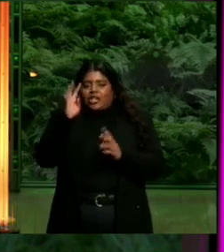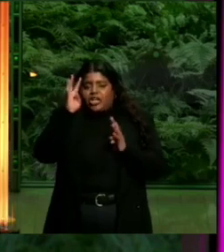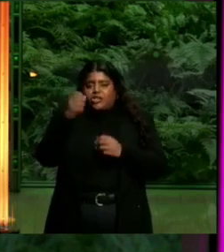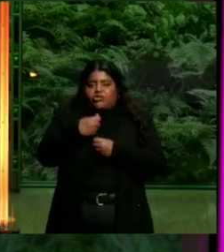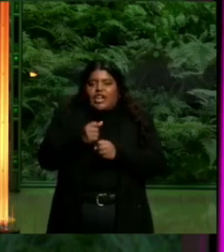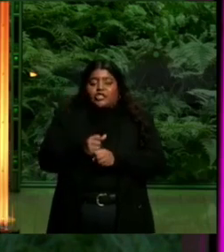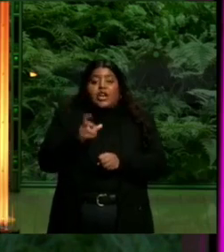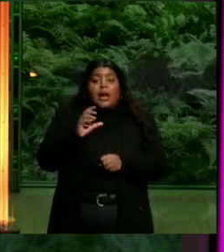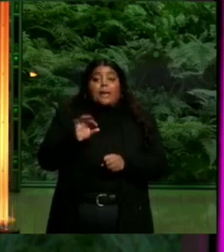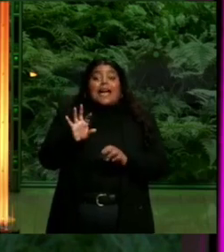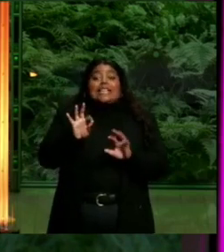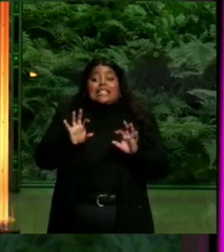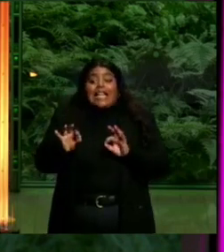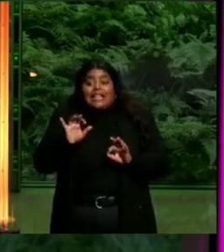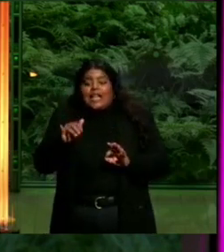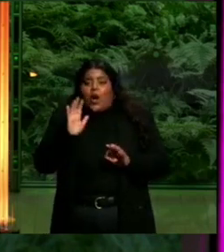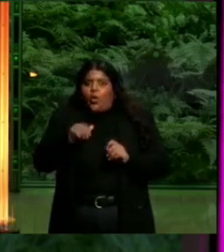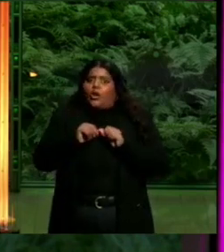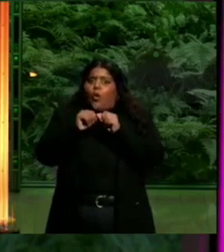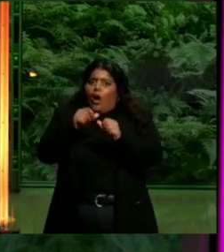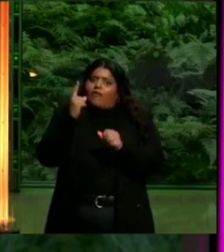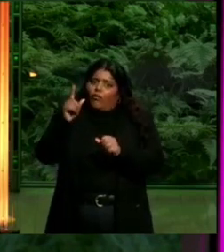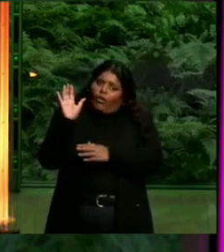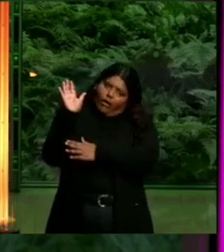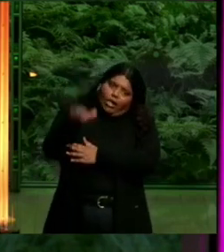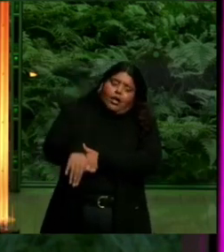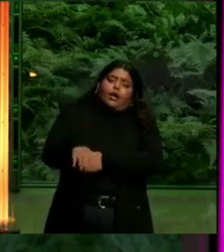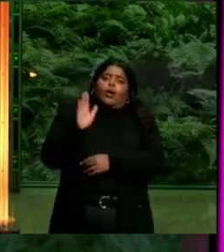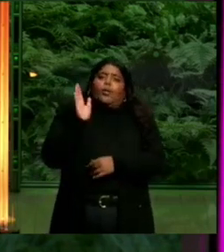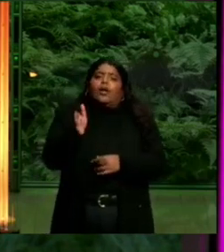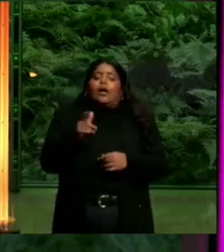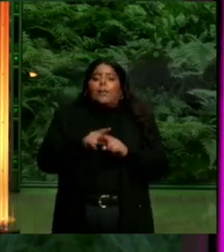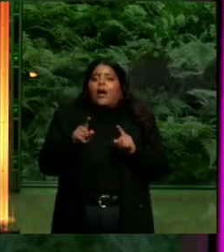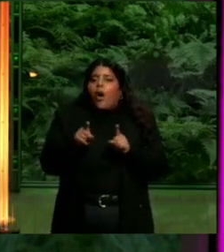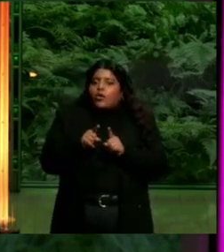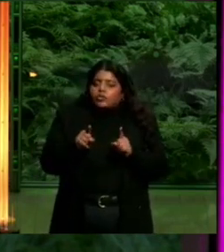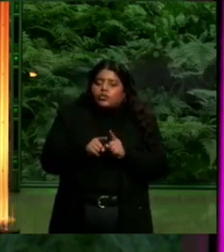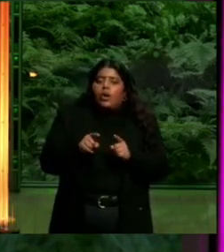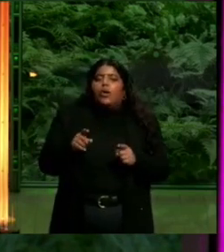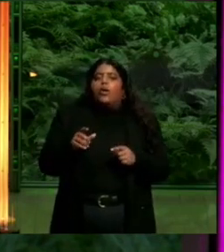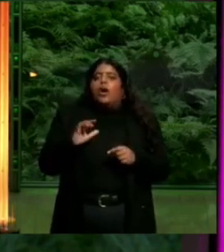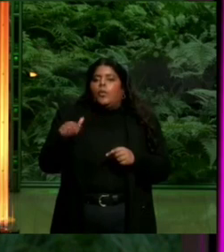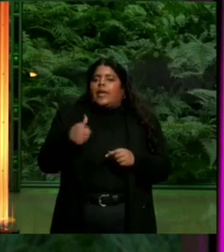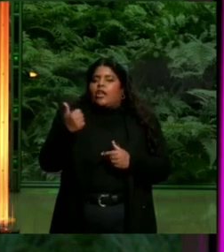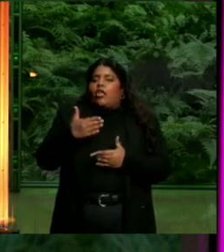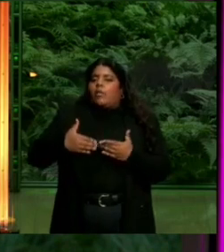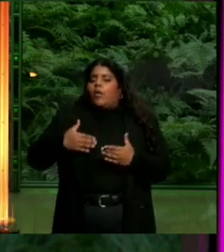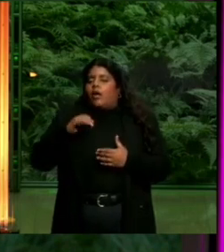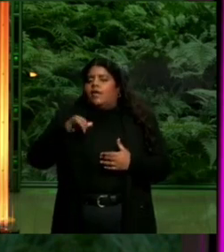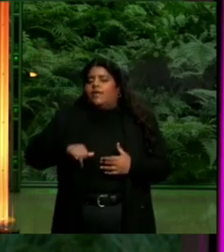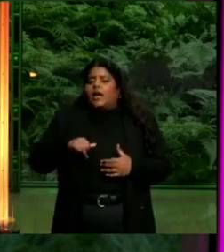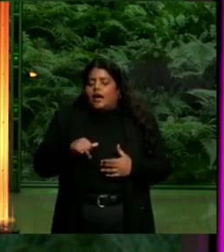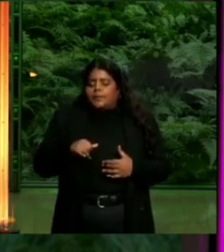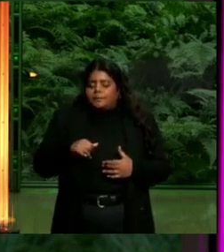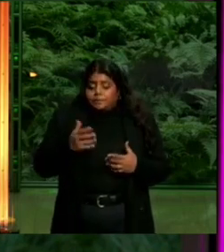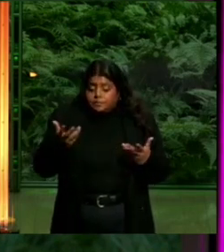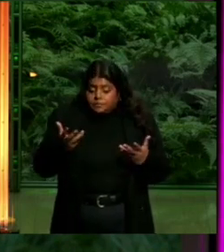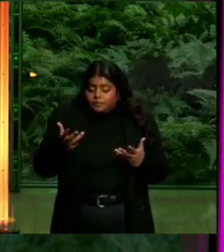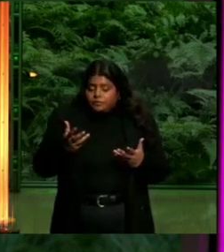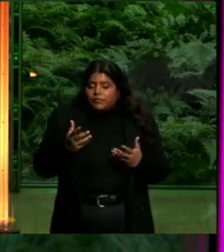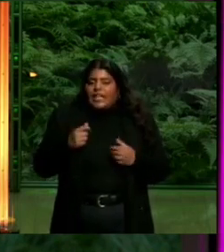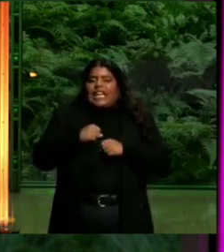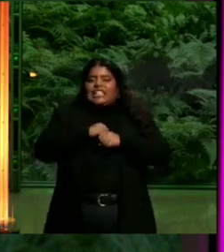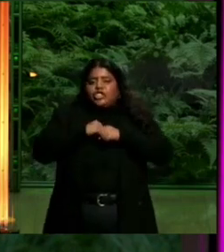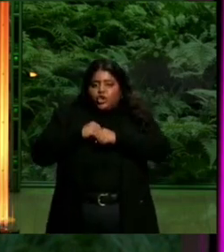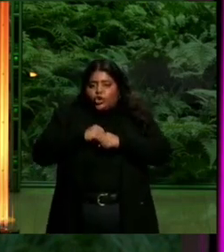is going to go on for a long time. And not only that, I think there's going to be another aspect of it, which is the security